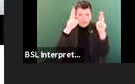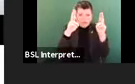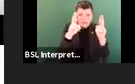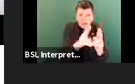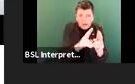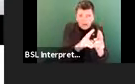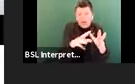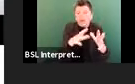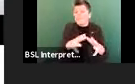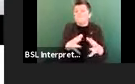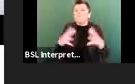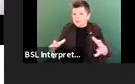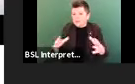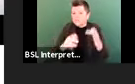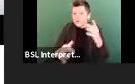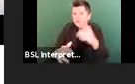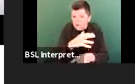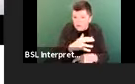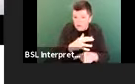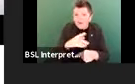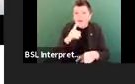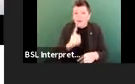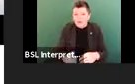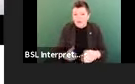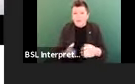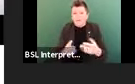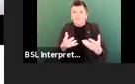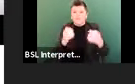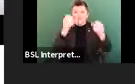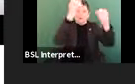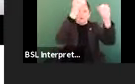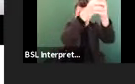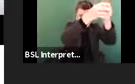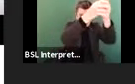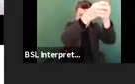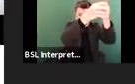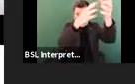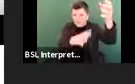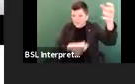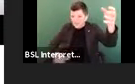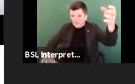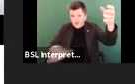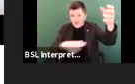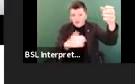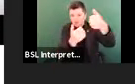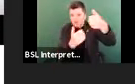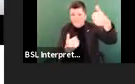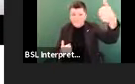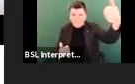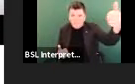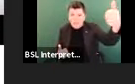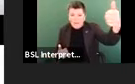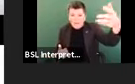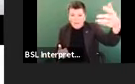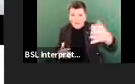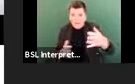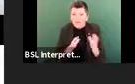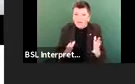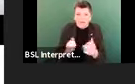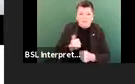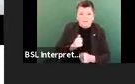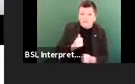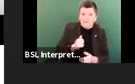population, with the simultaneously growing gap between the very top and the rest, do not meet the request of population, especially most educated